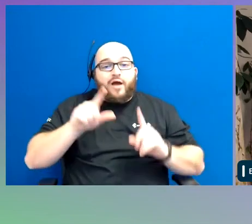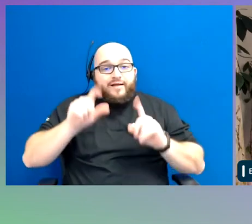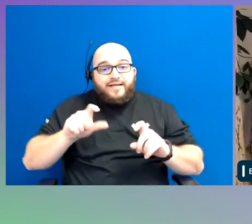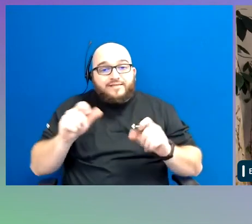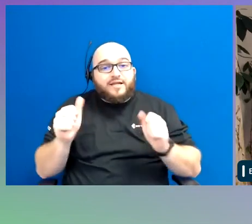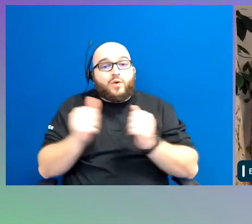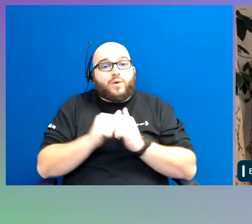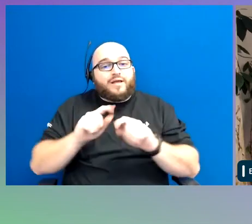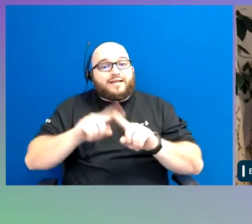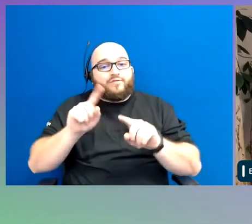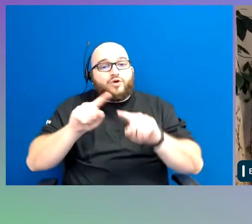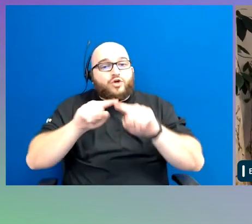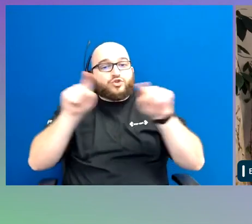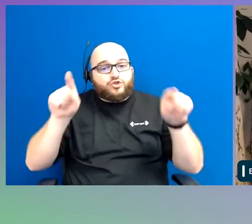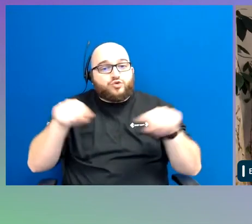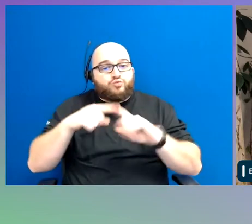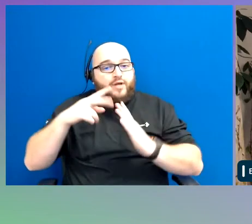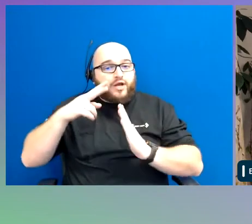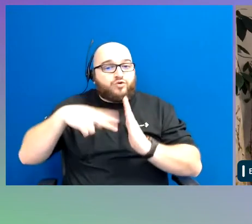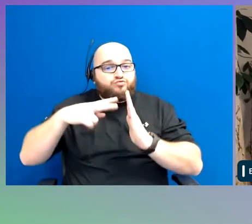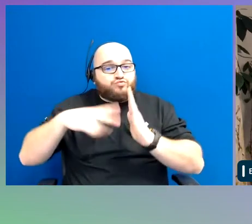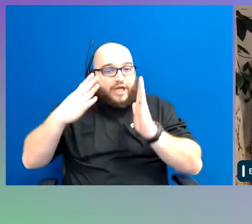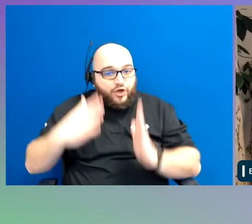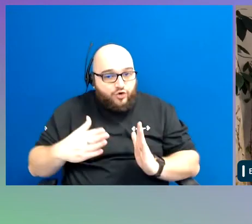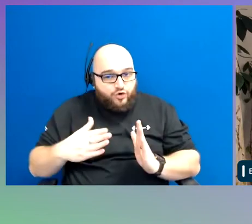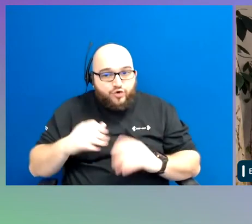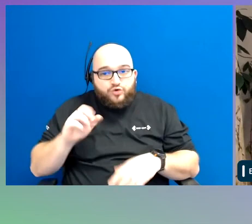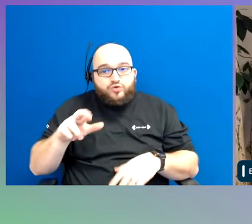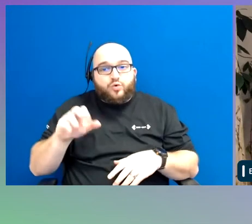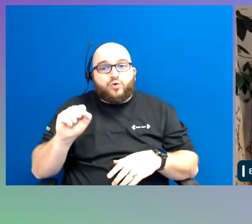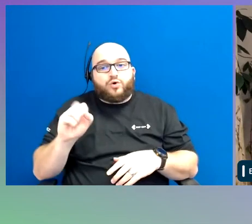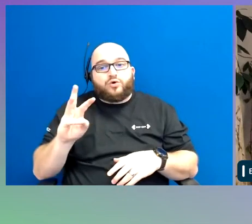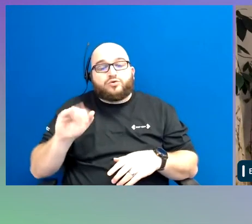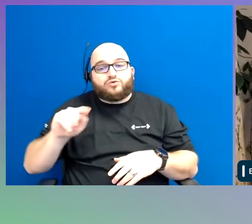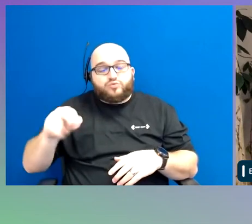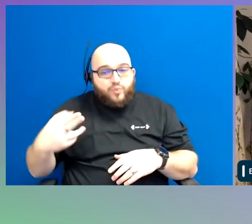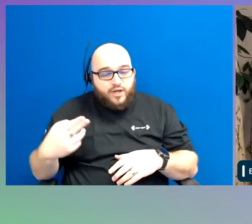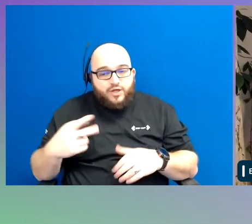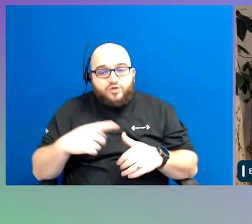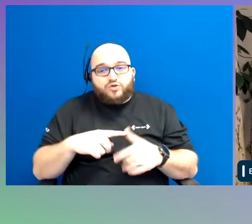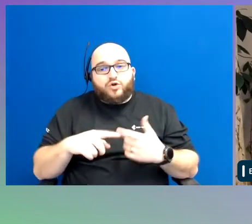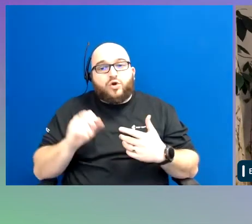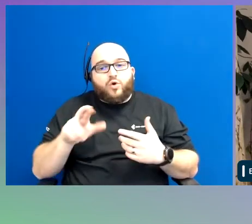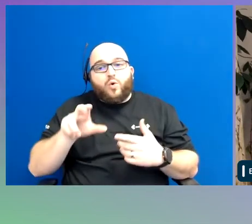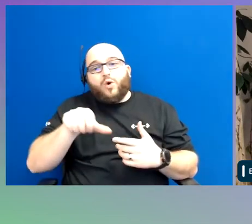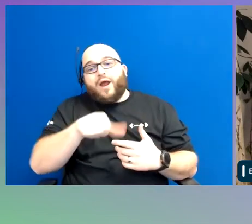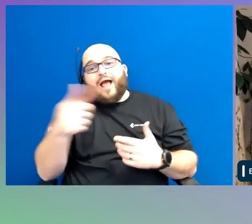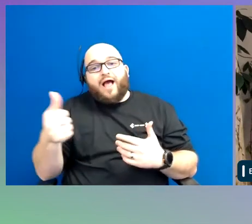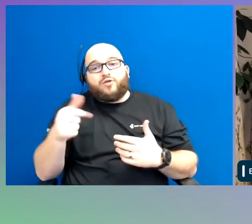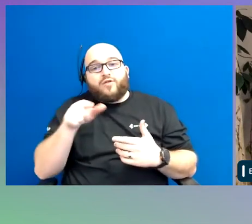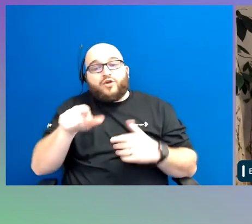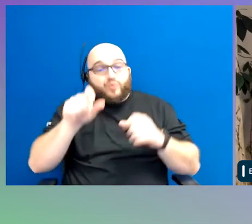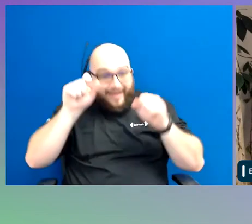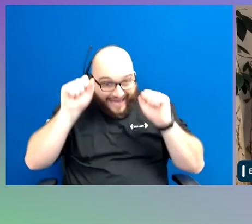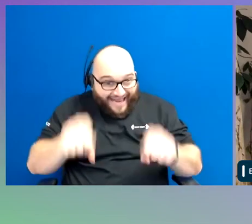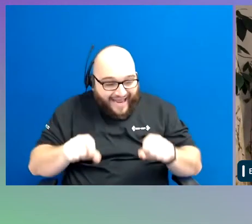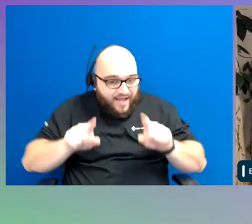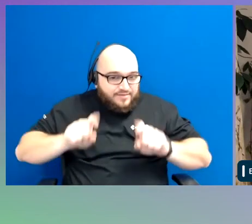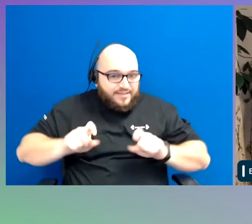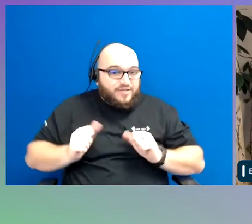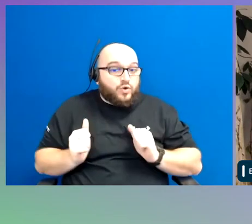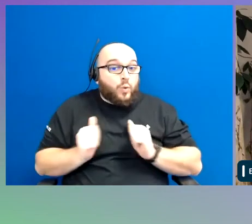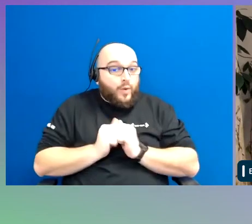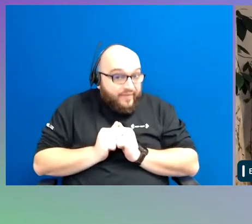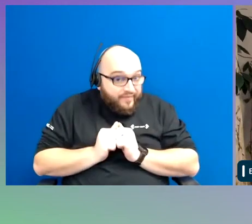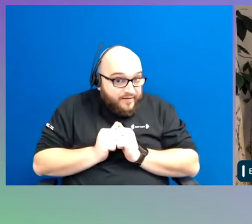readers and different, like a switch or other things you can test with. So this